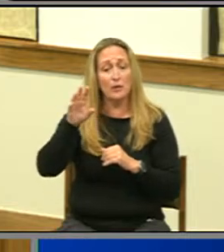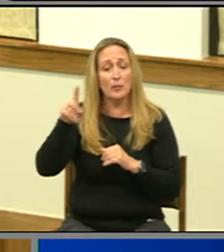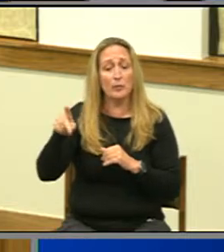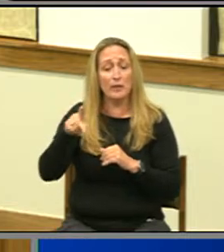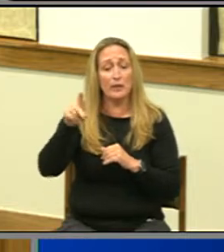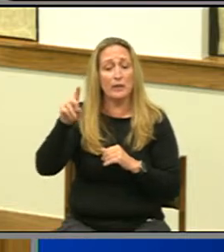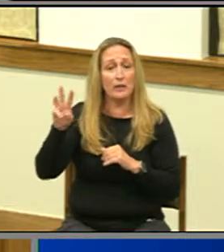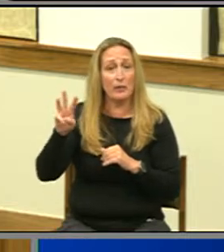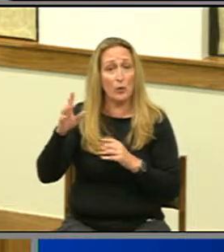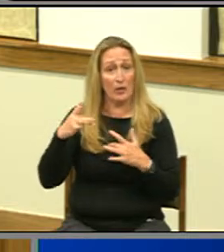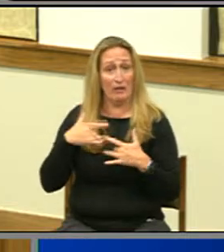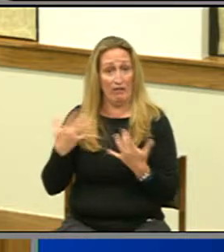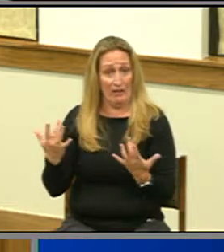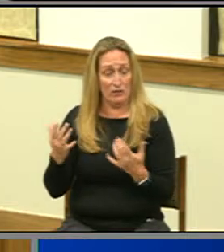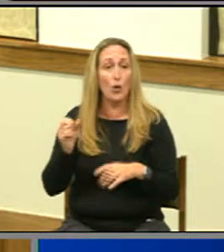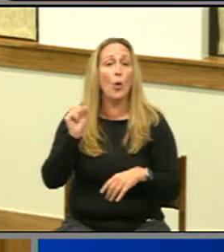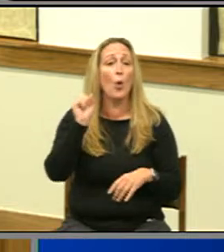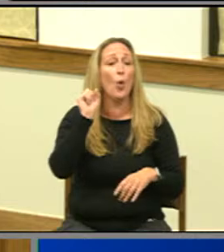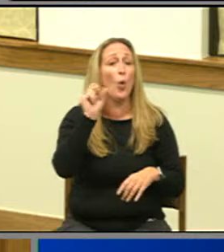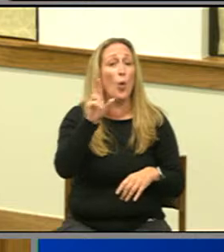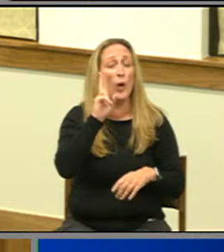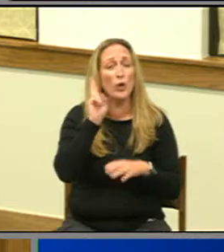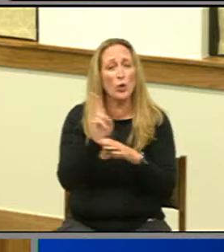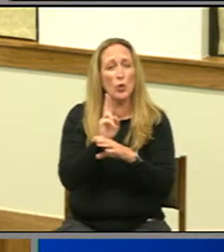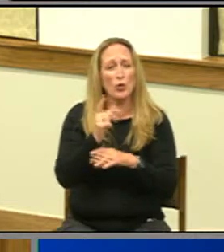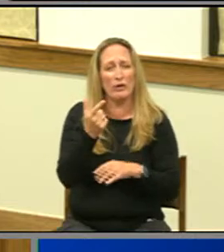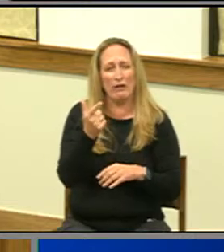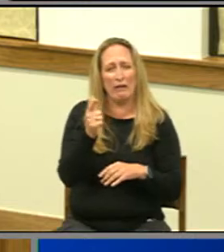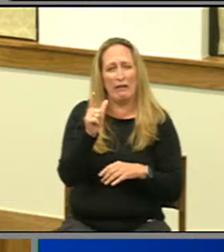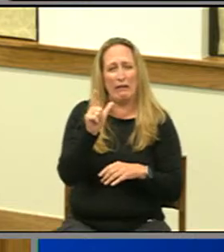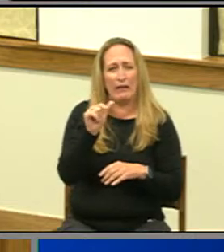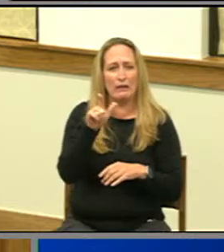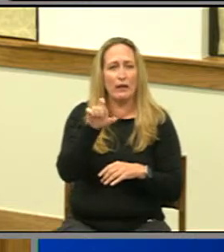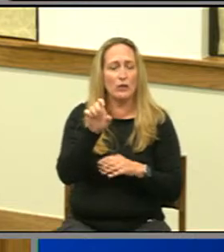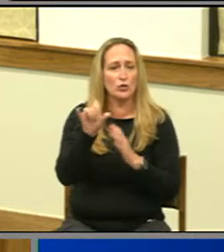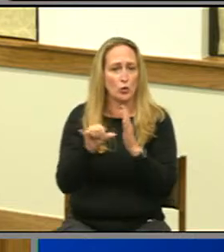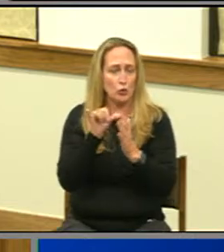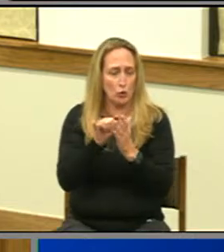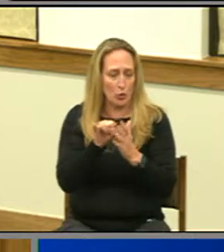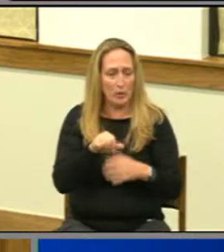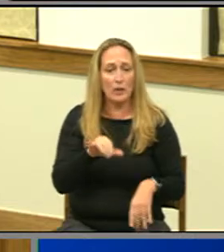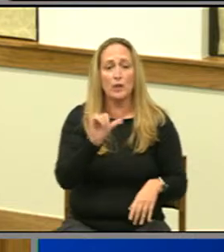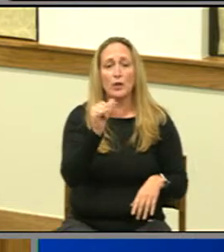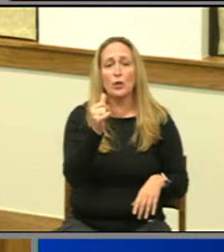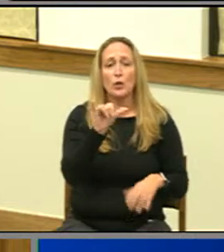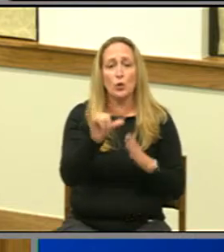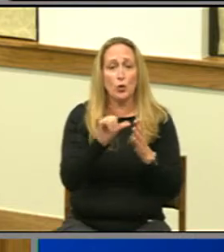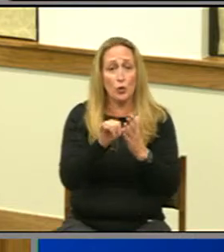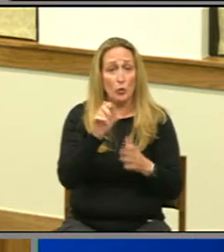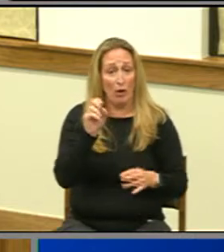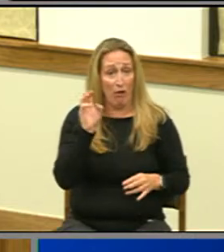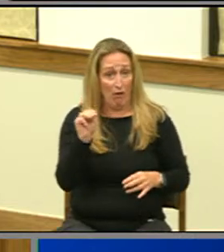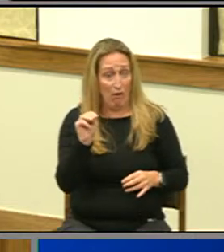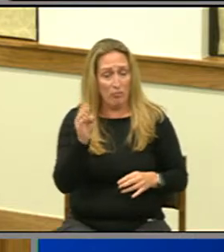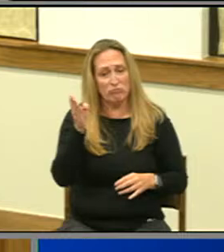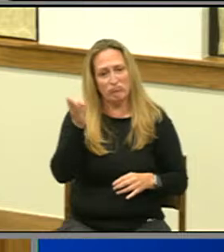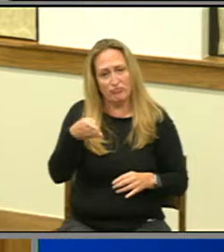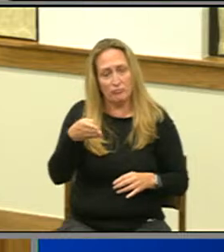www.glendaleca.gov/PW event, or you can use Glendale's YouTube channel at